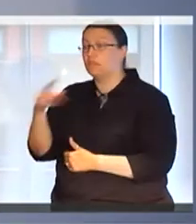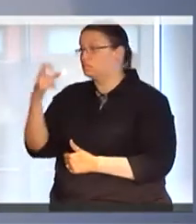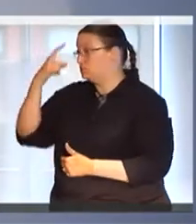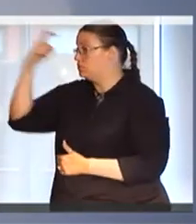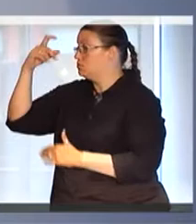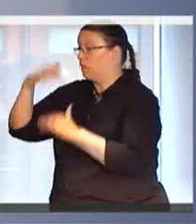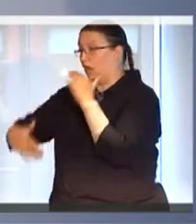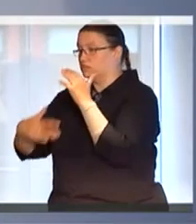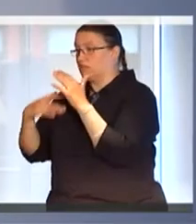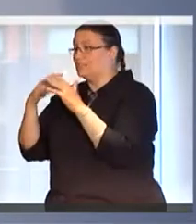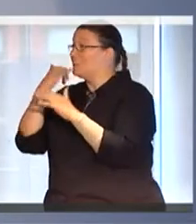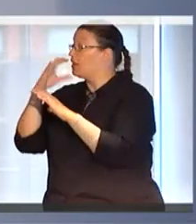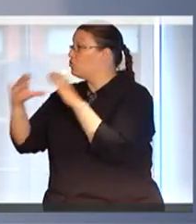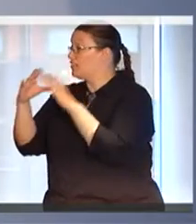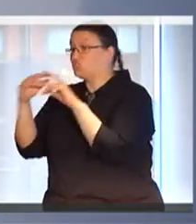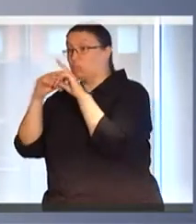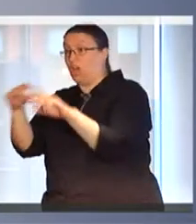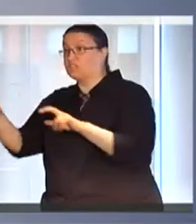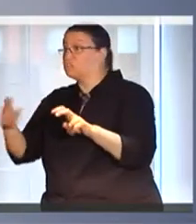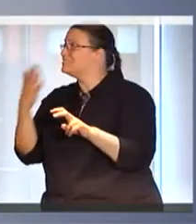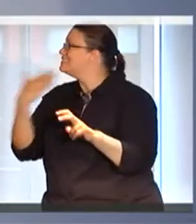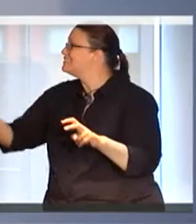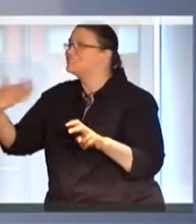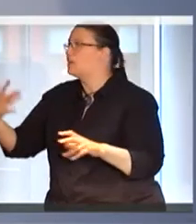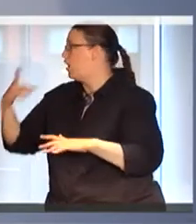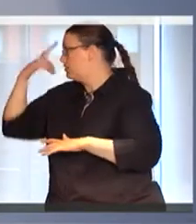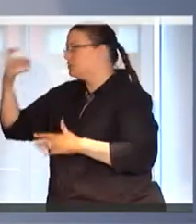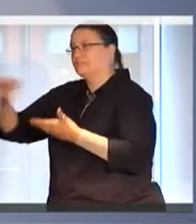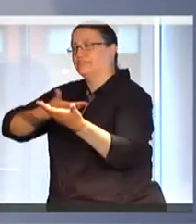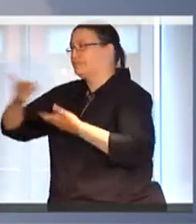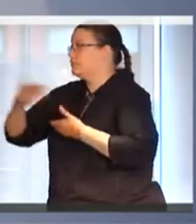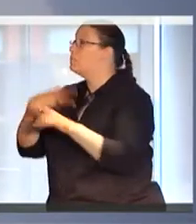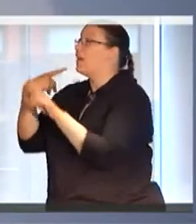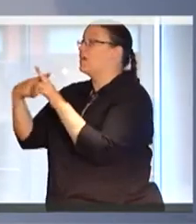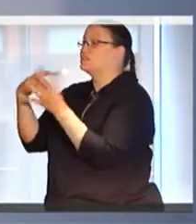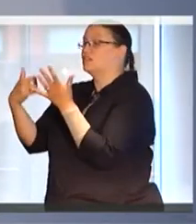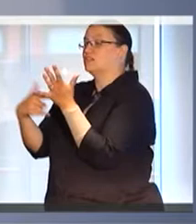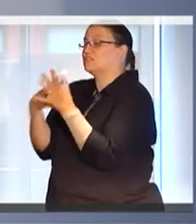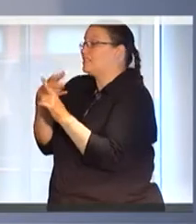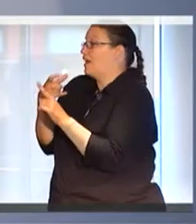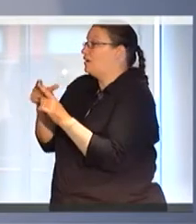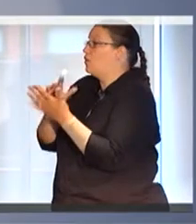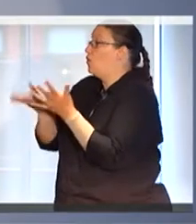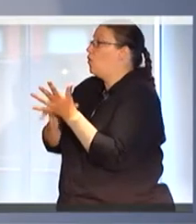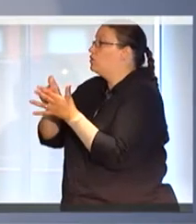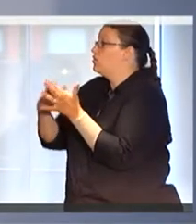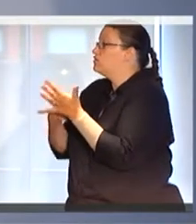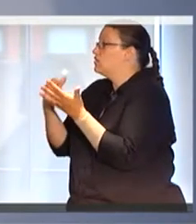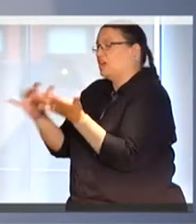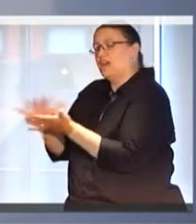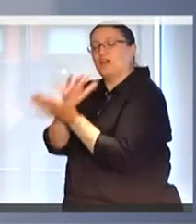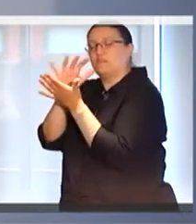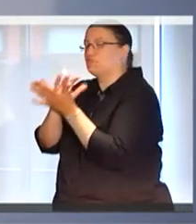telecommunications compliance activities, and we are very receptive to working with stakeholders to address issues of concern.